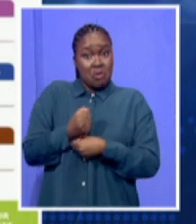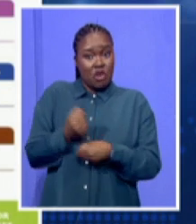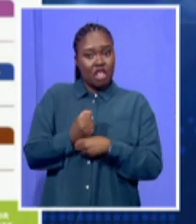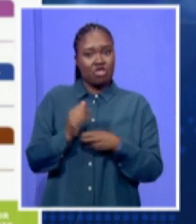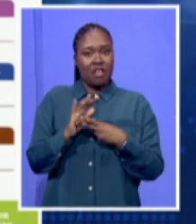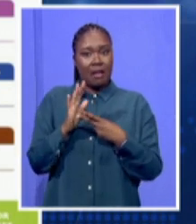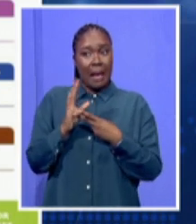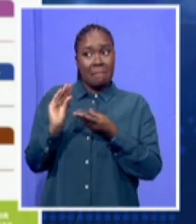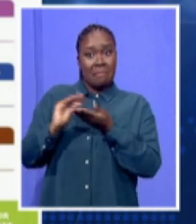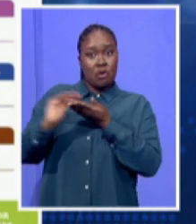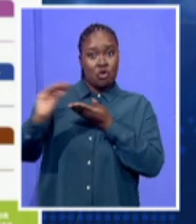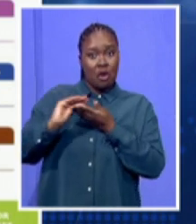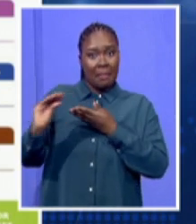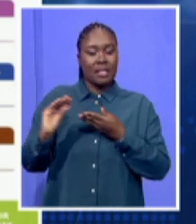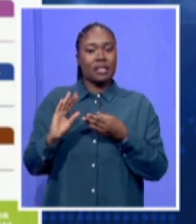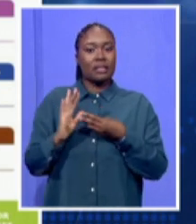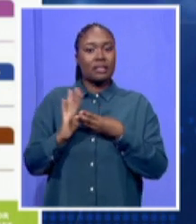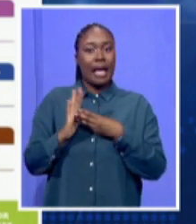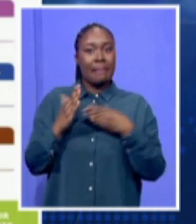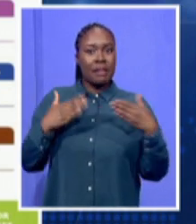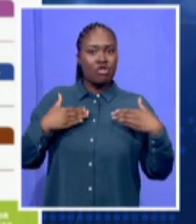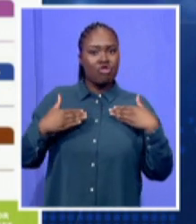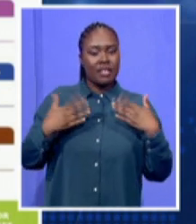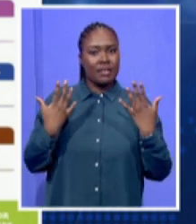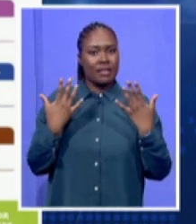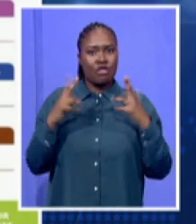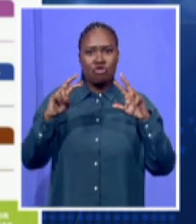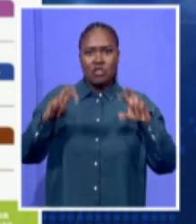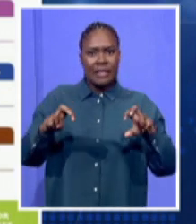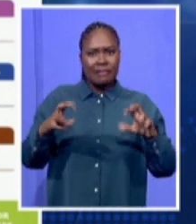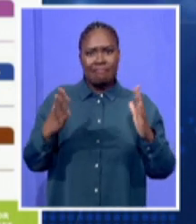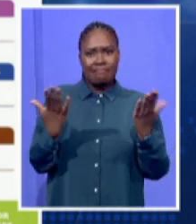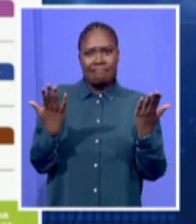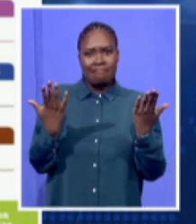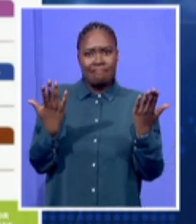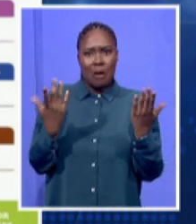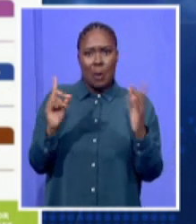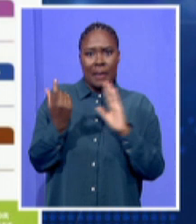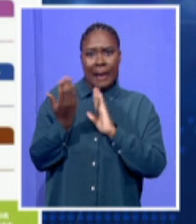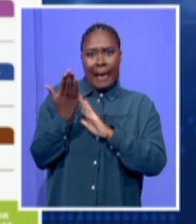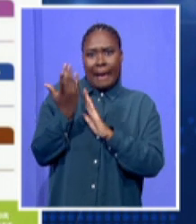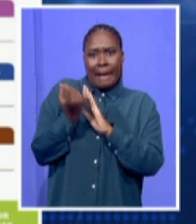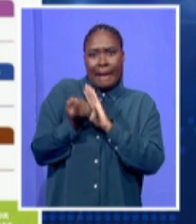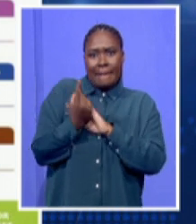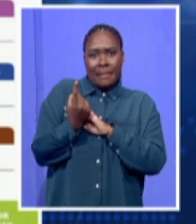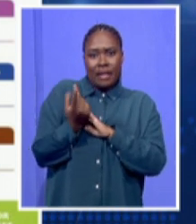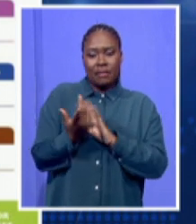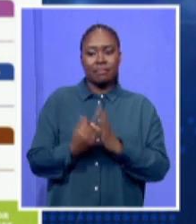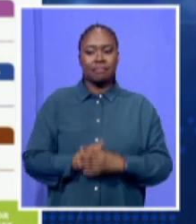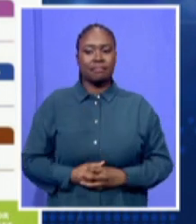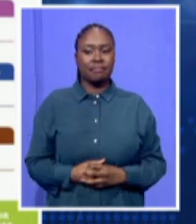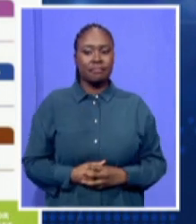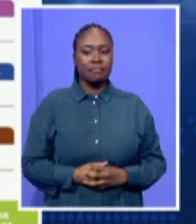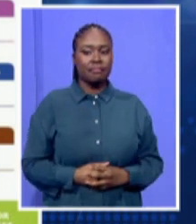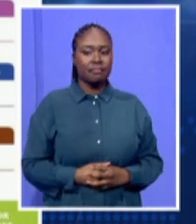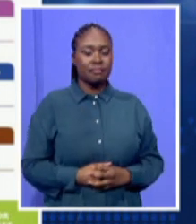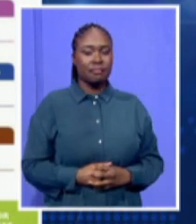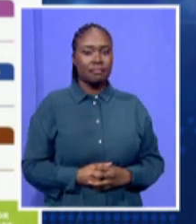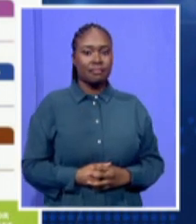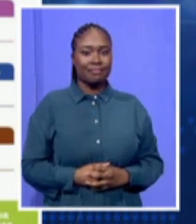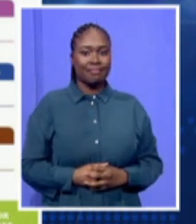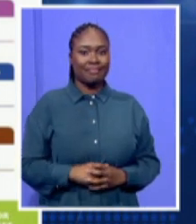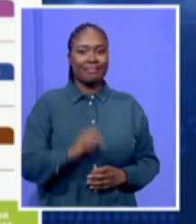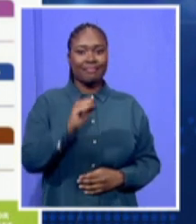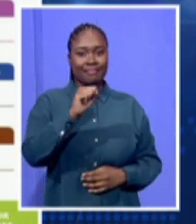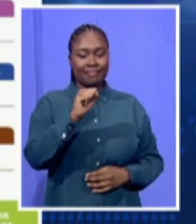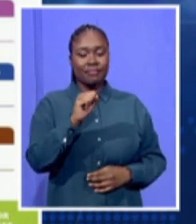procurement, administration, latest research? What updates do we have there? And uptake? Okay, so a number of things. Yeah, sure. No, so